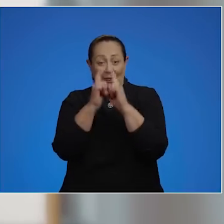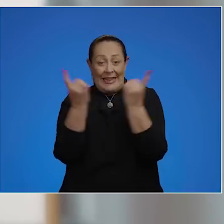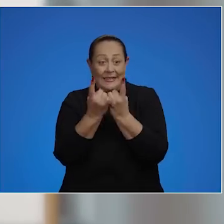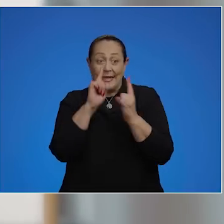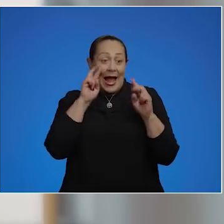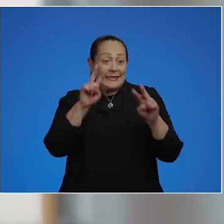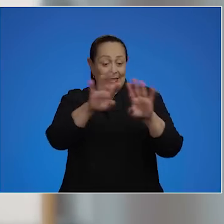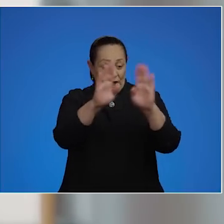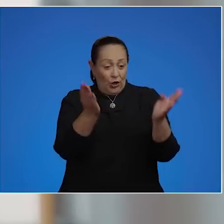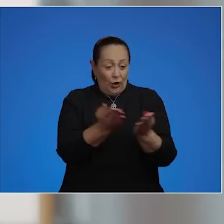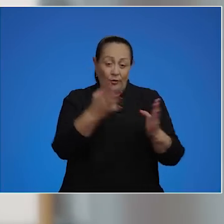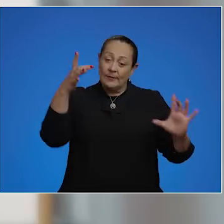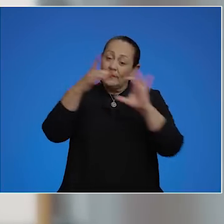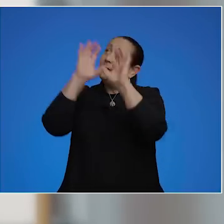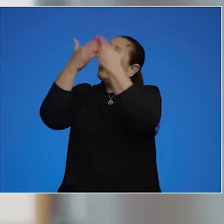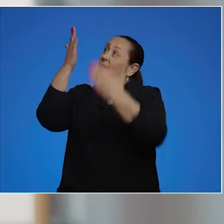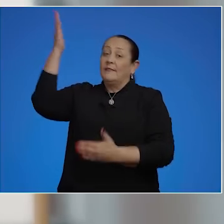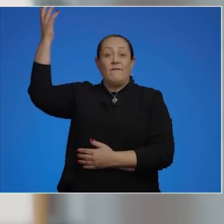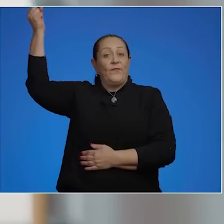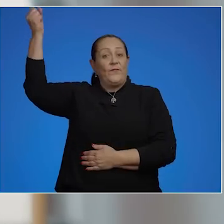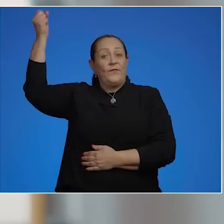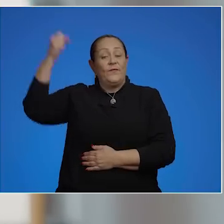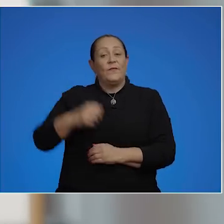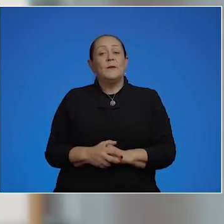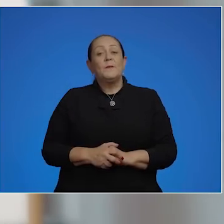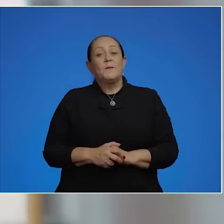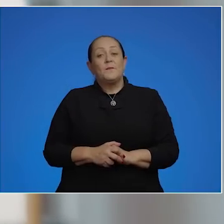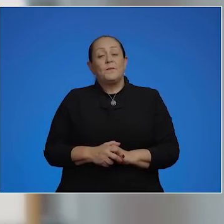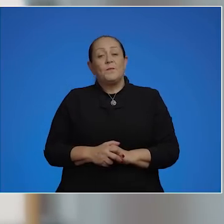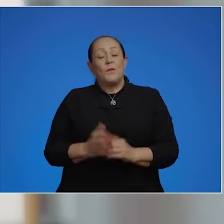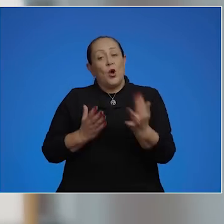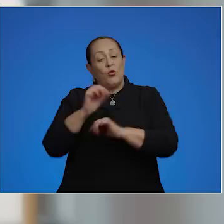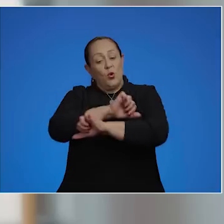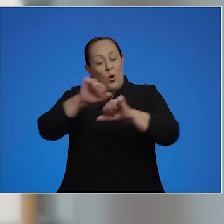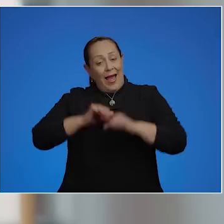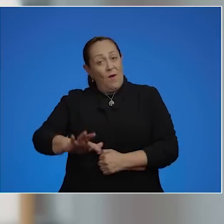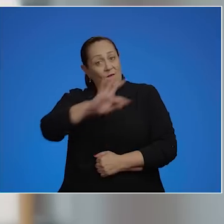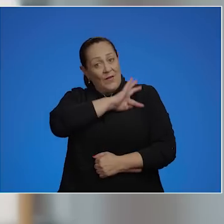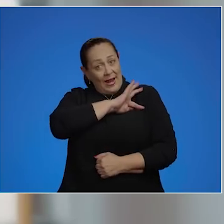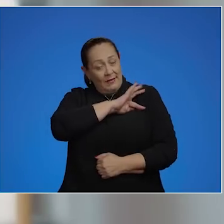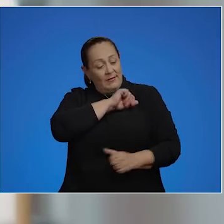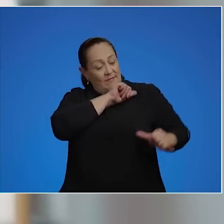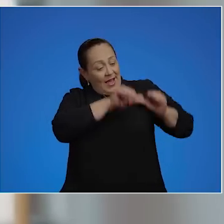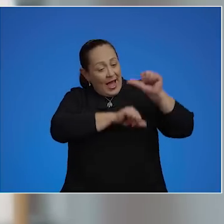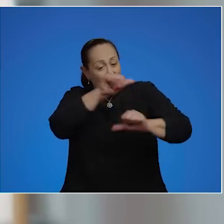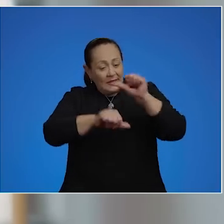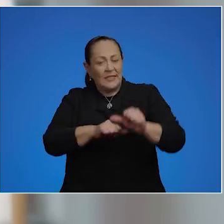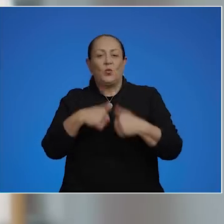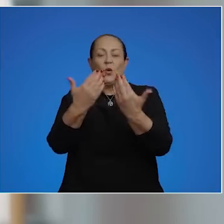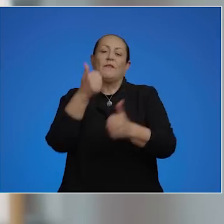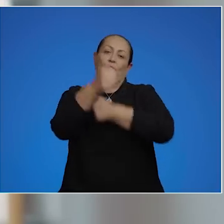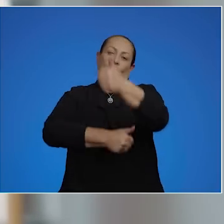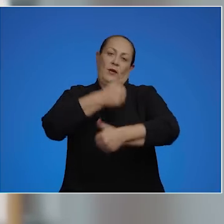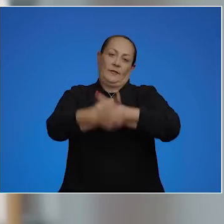that at present remain unseen. It was for faith that our ancestors were commended.